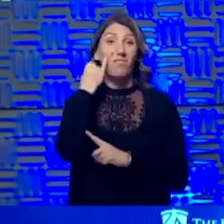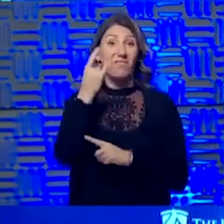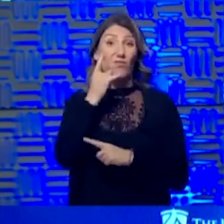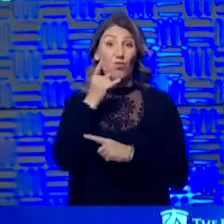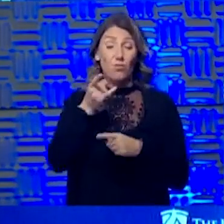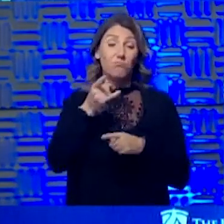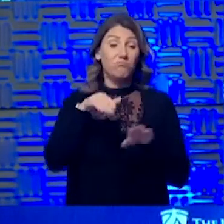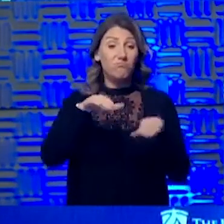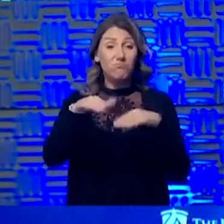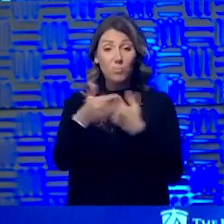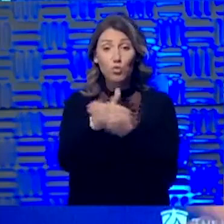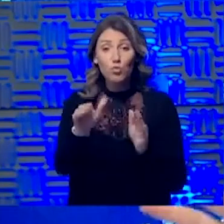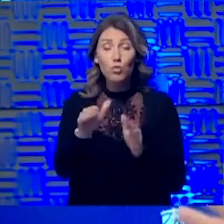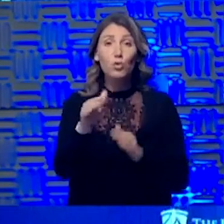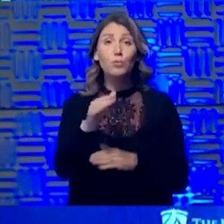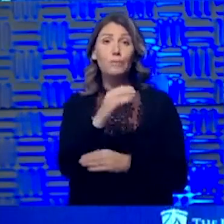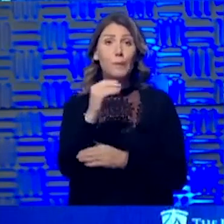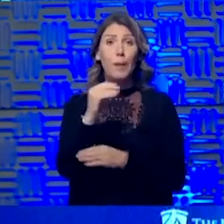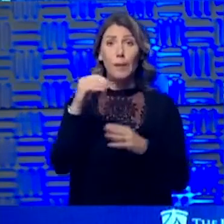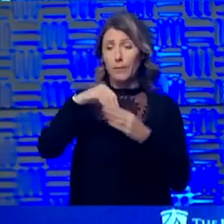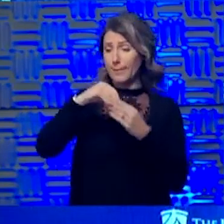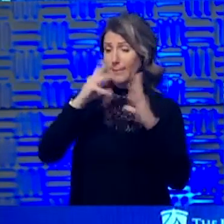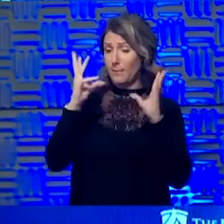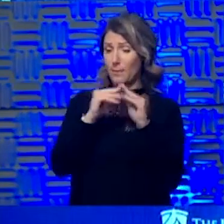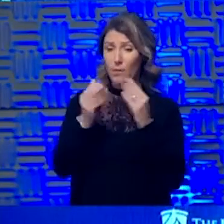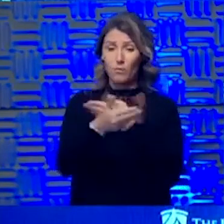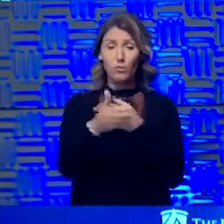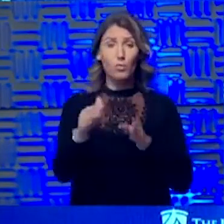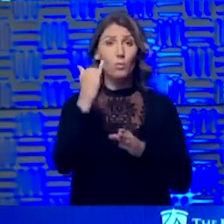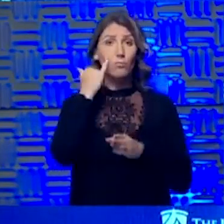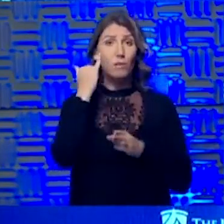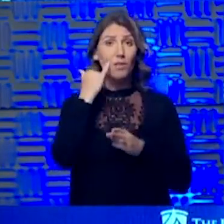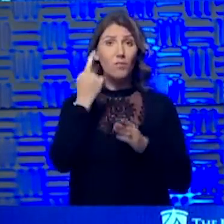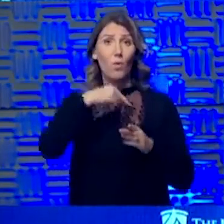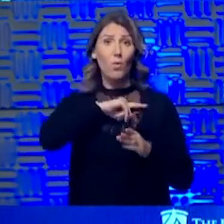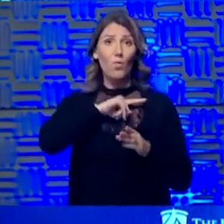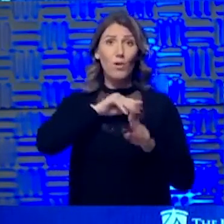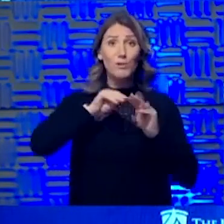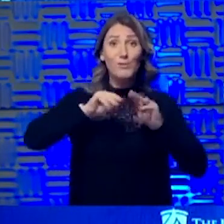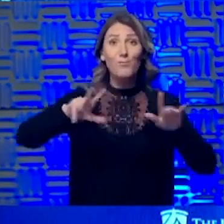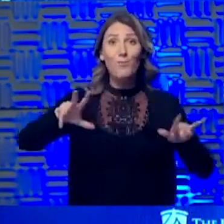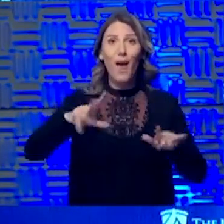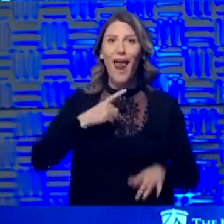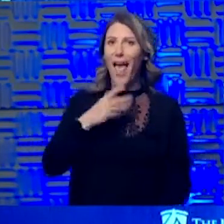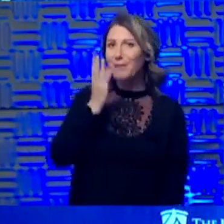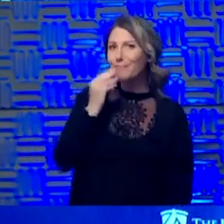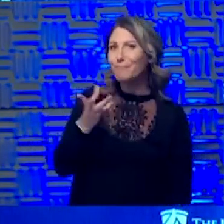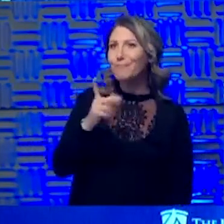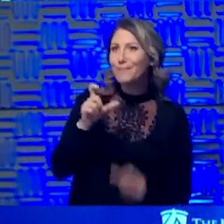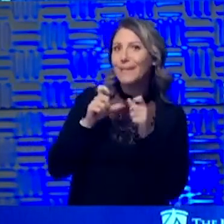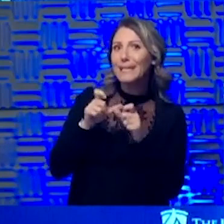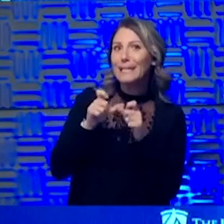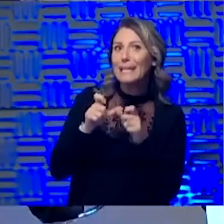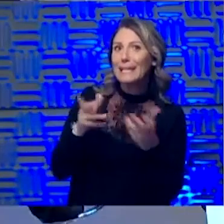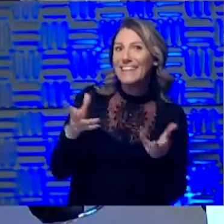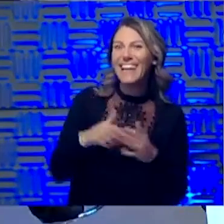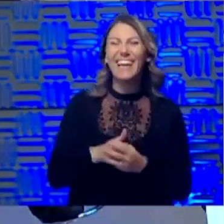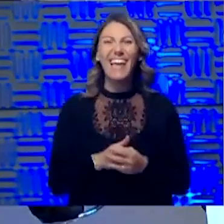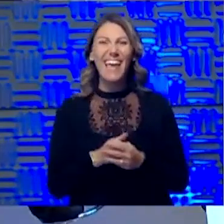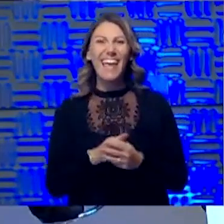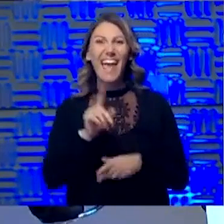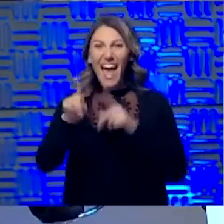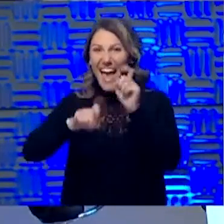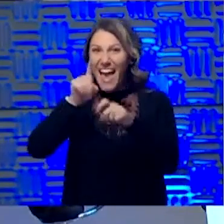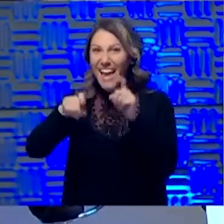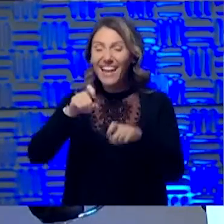inside the conference room, what do you think about that if we're all spread apart out there? See, I keep putting her on the spot today. Well, these are the hard questions, though. Sure, and I'm